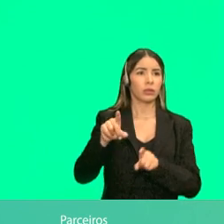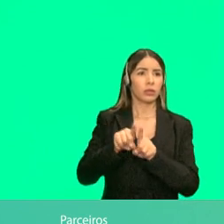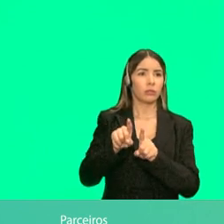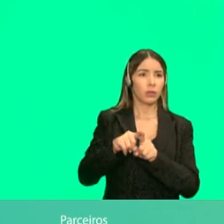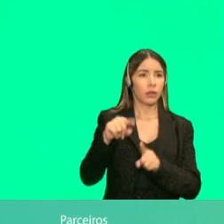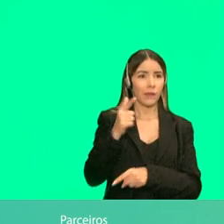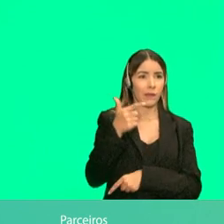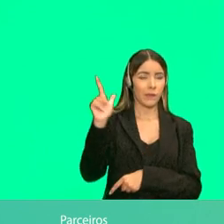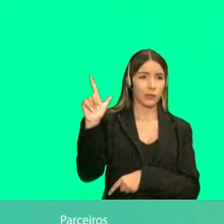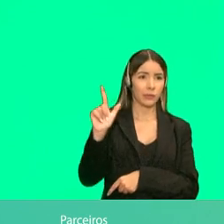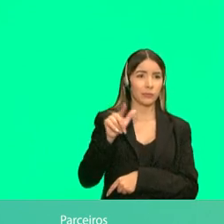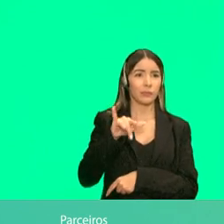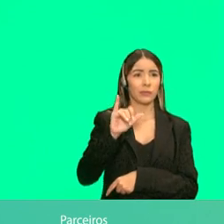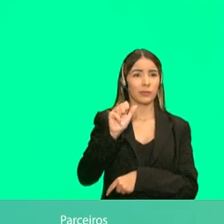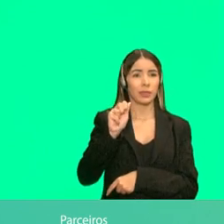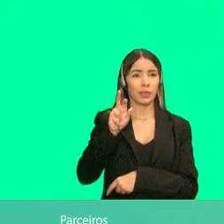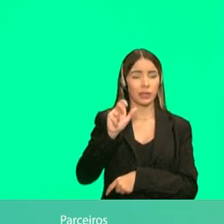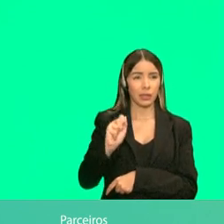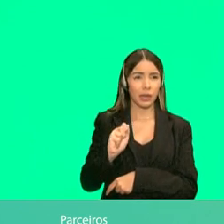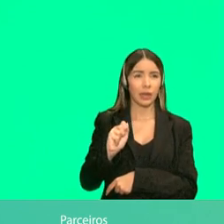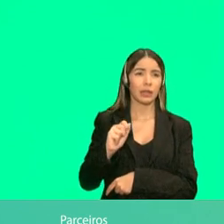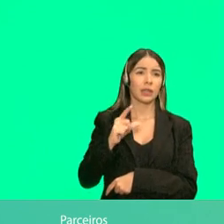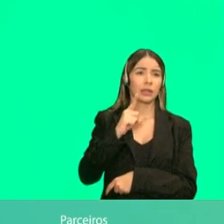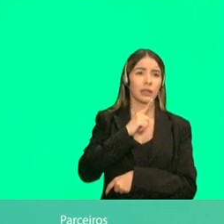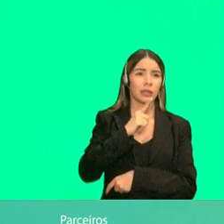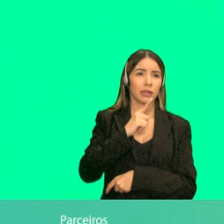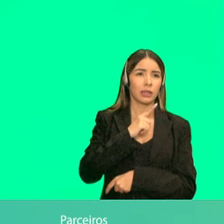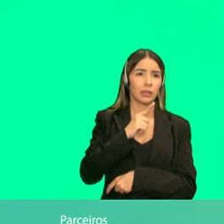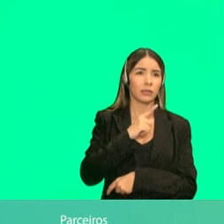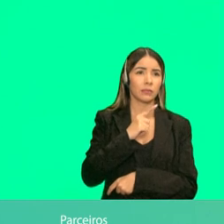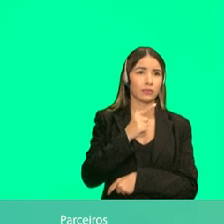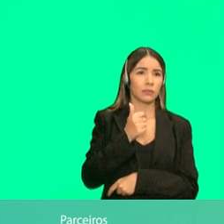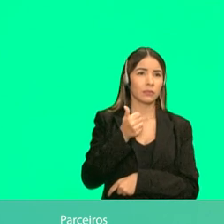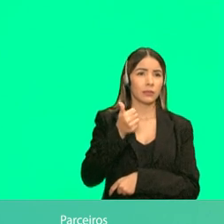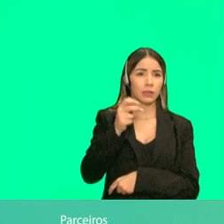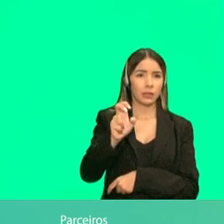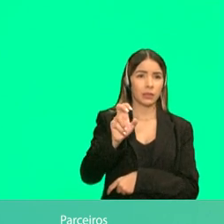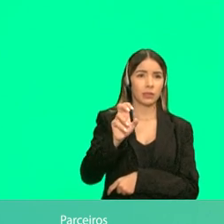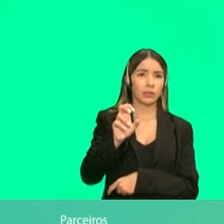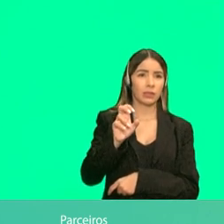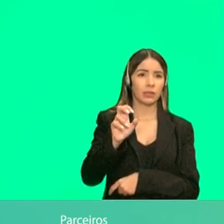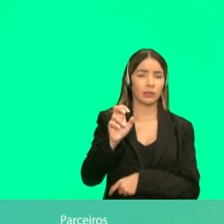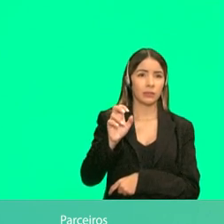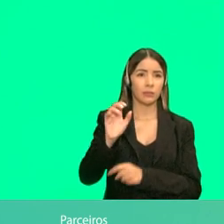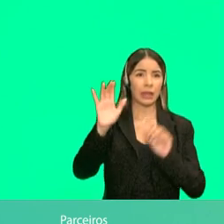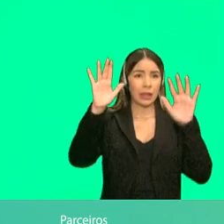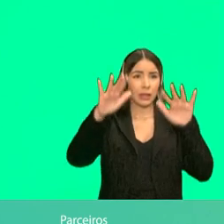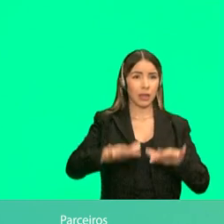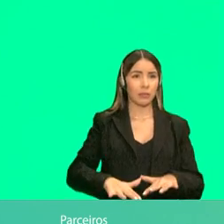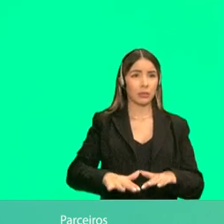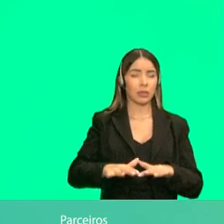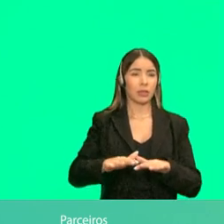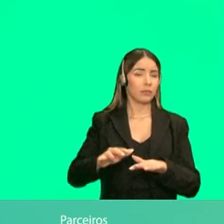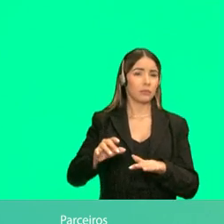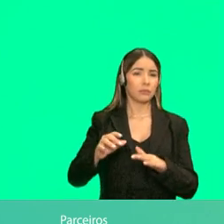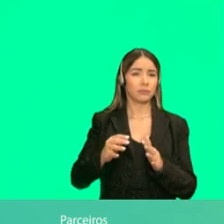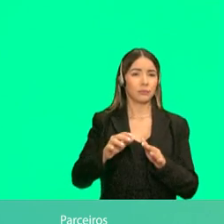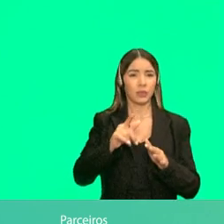to totally electrical, to for container transportation from